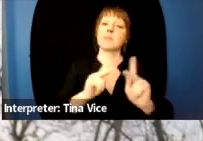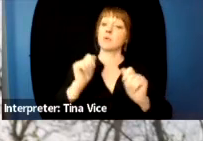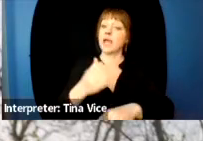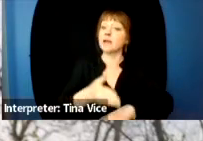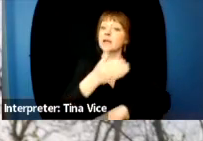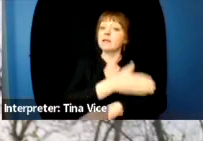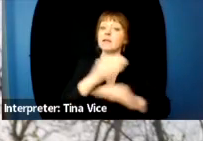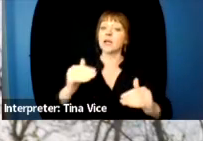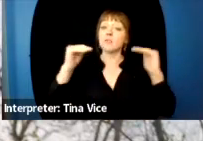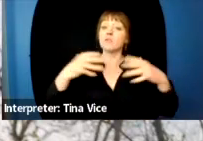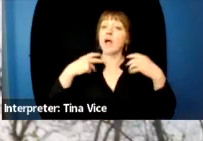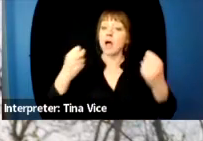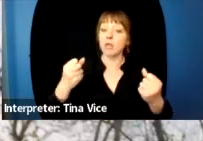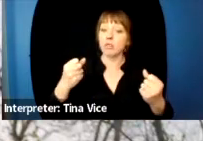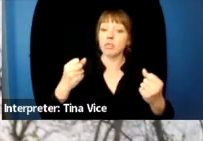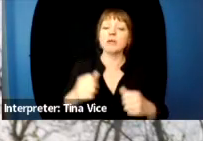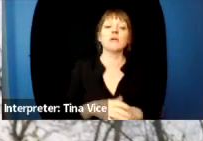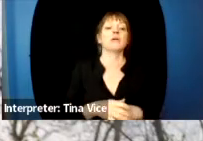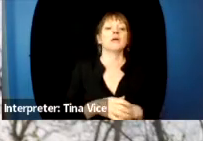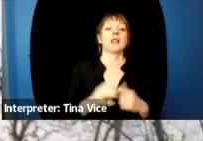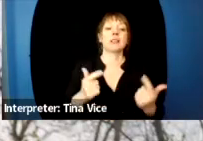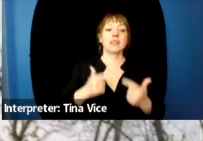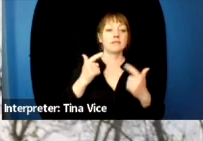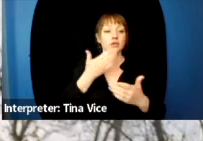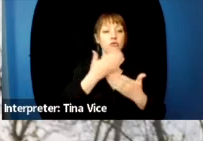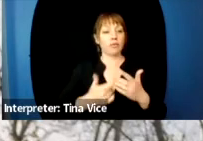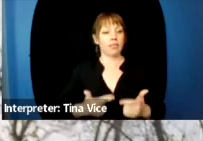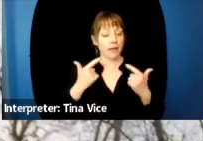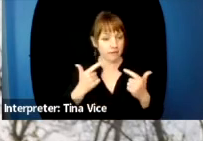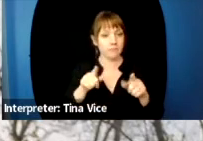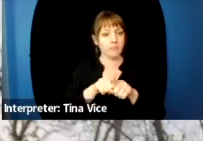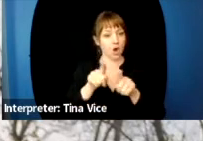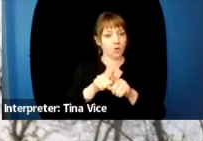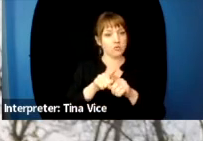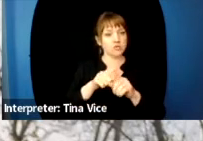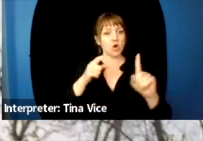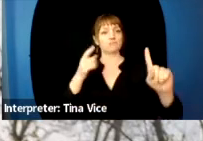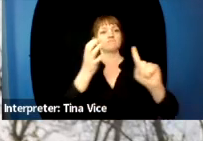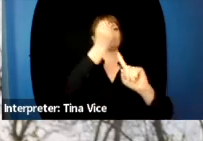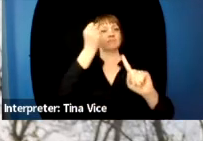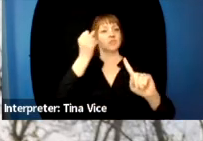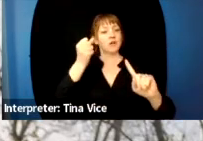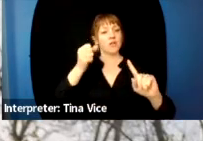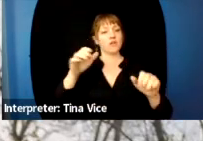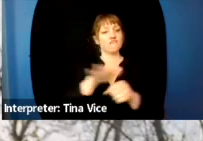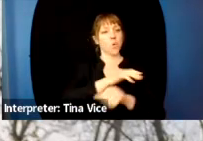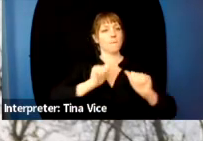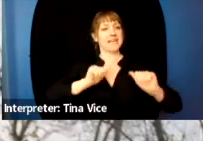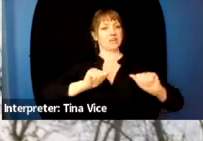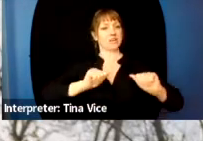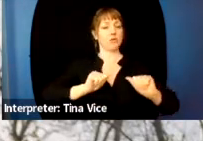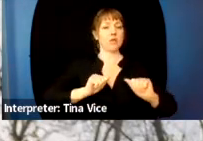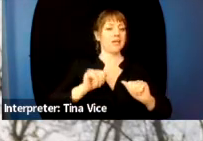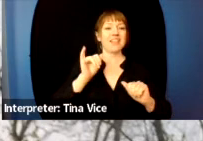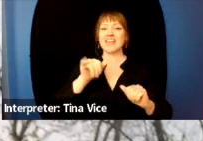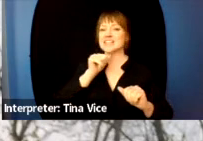wellness, live a self-directed life, and strive to reach their full potential. None of that says anything about abstinence. Some people